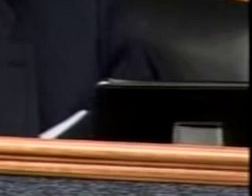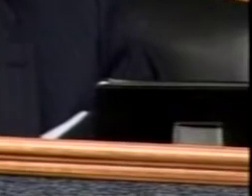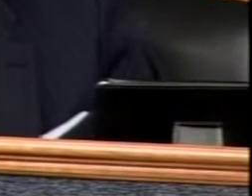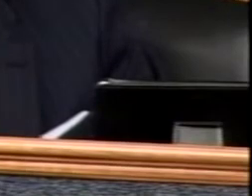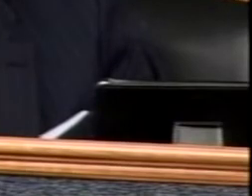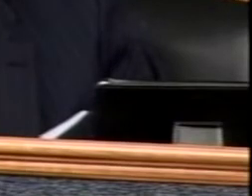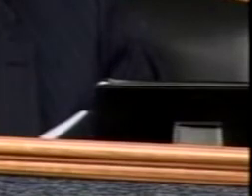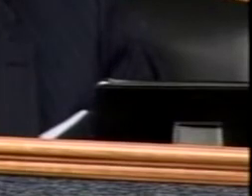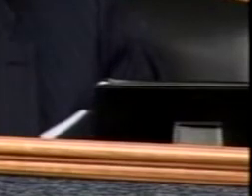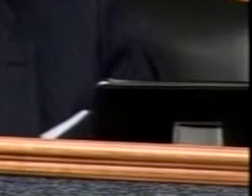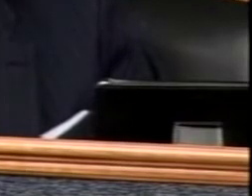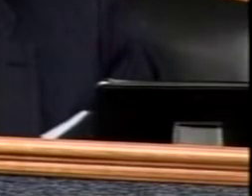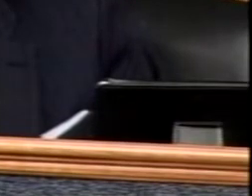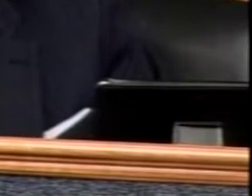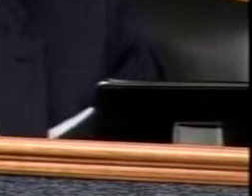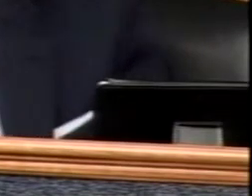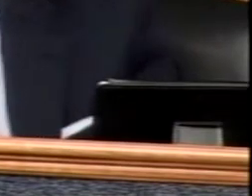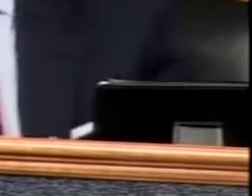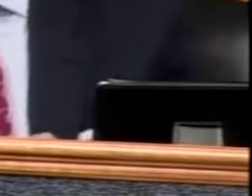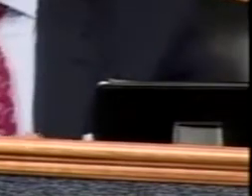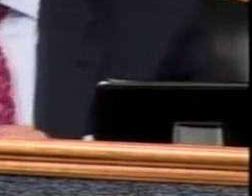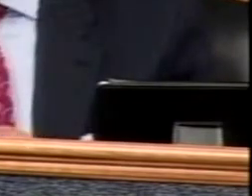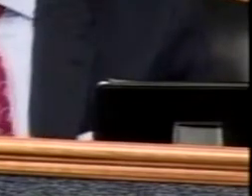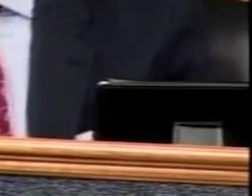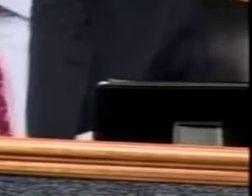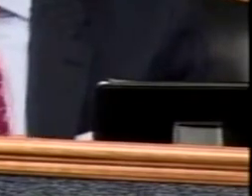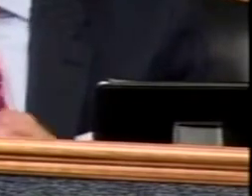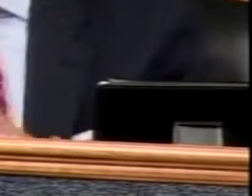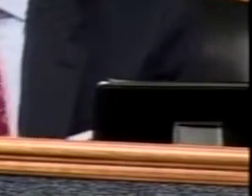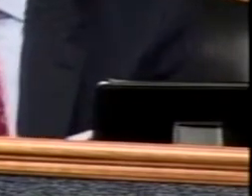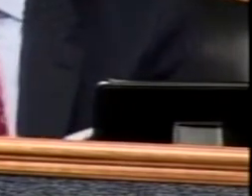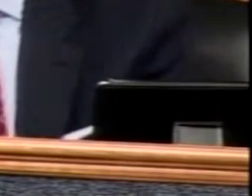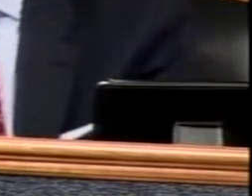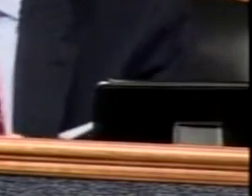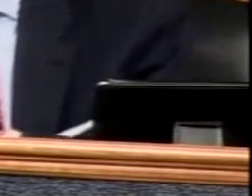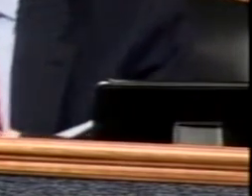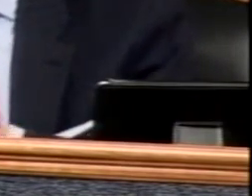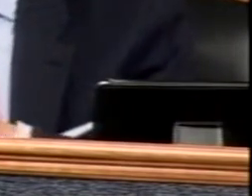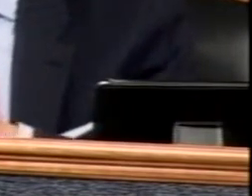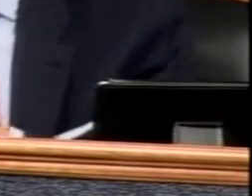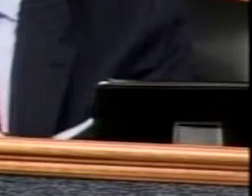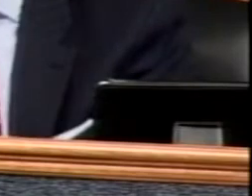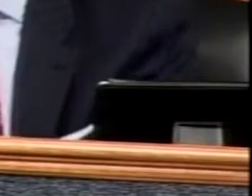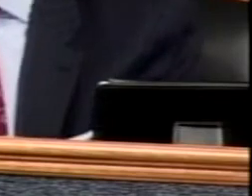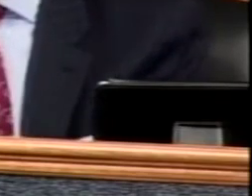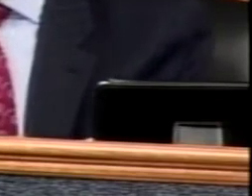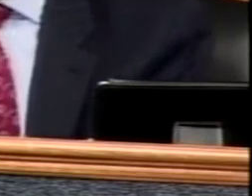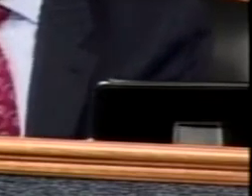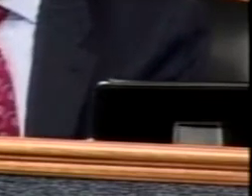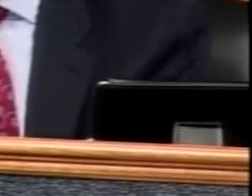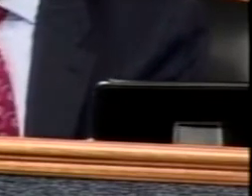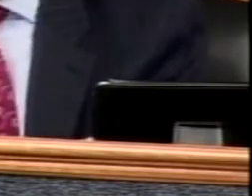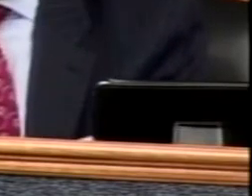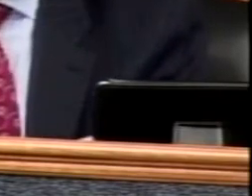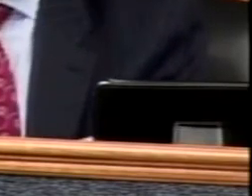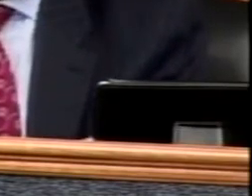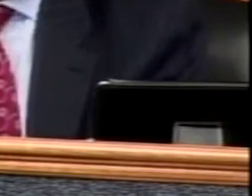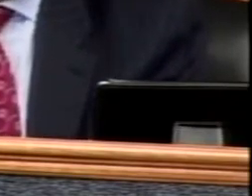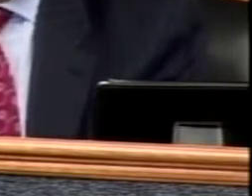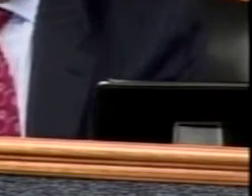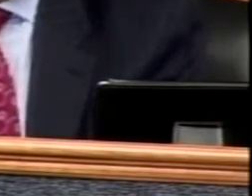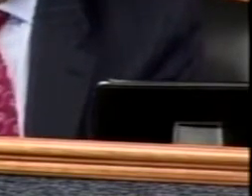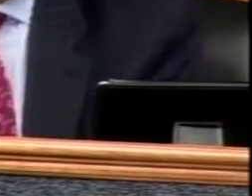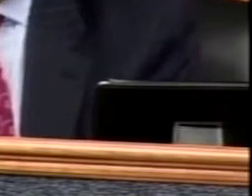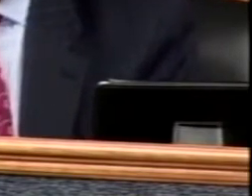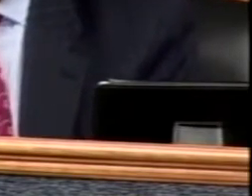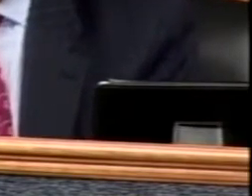time for rebuttal, as can the administration. If you will tell me how you would like to split it, I will make note of the time and